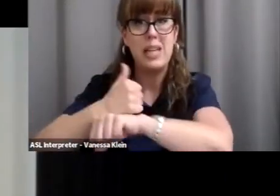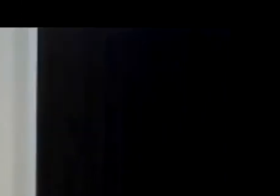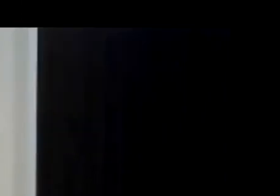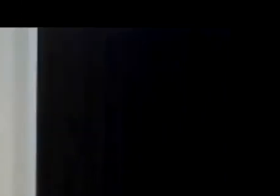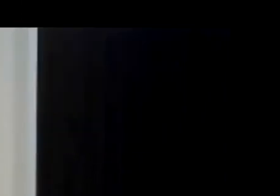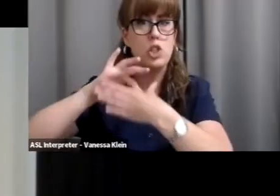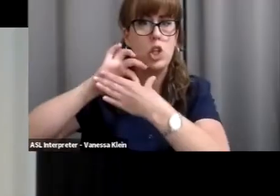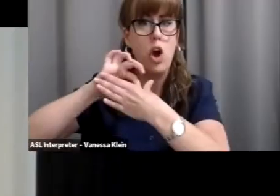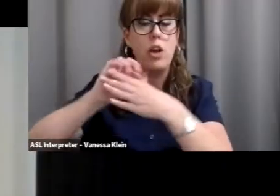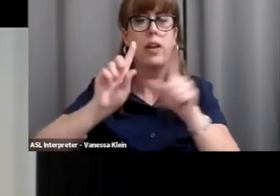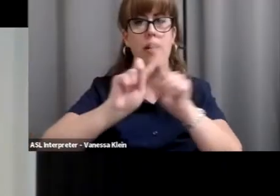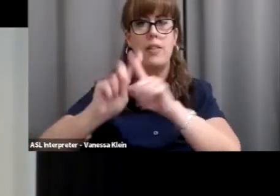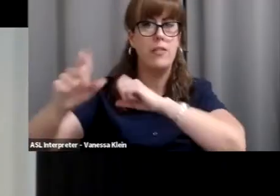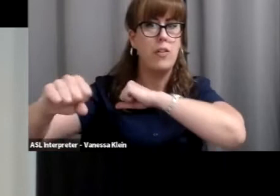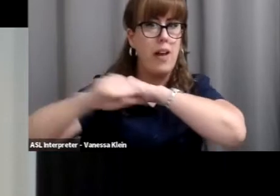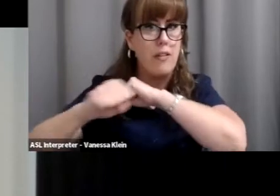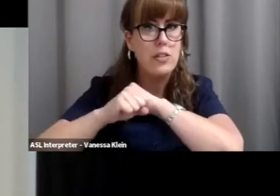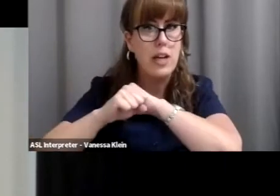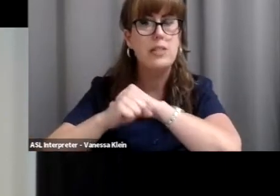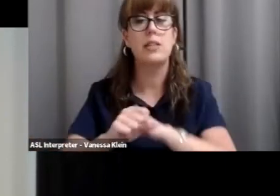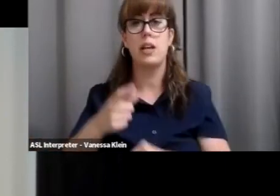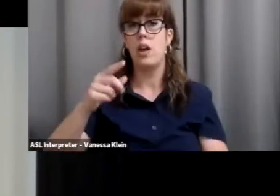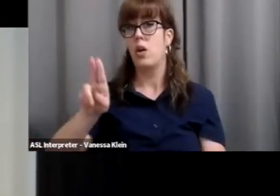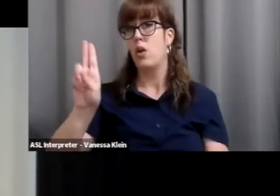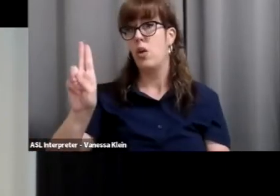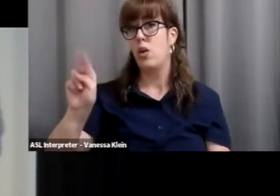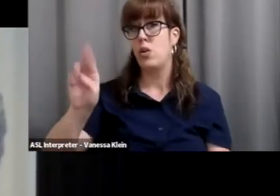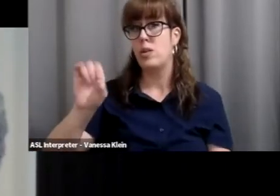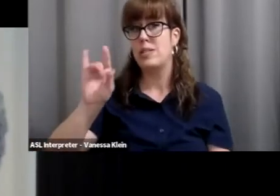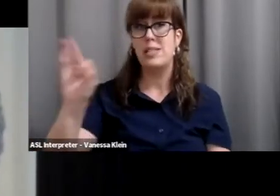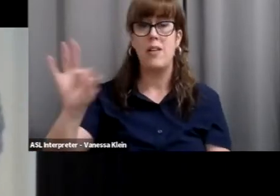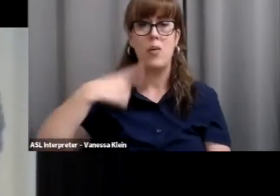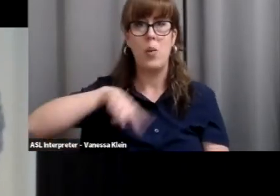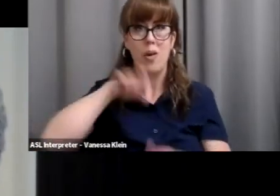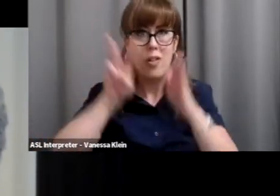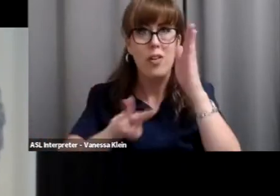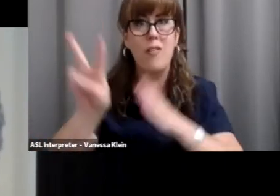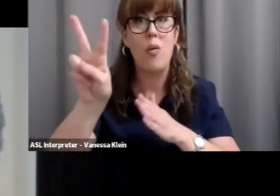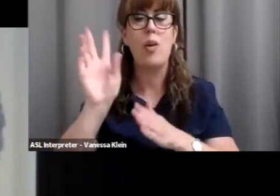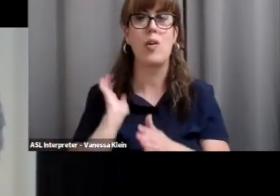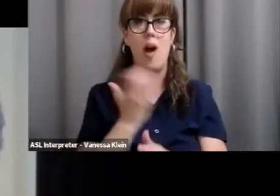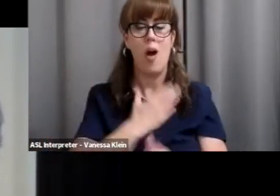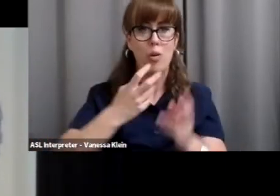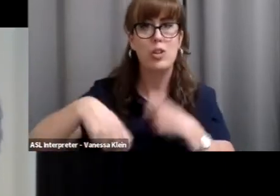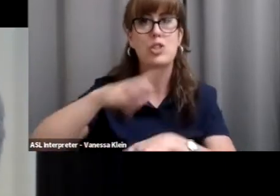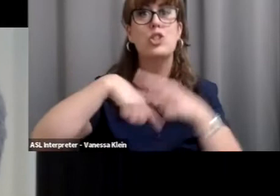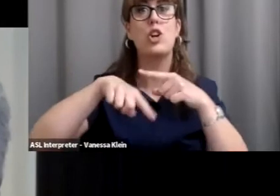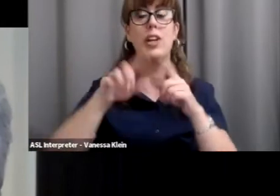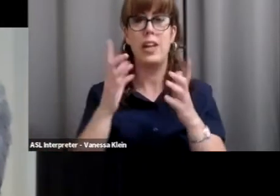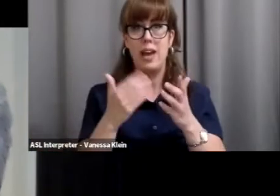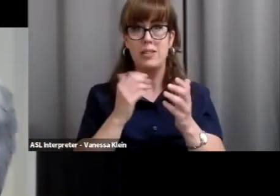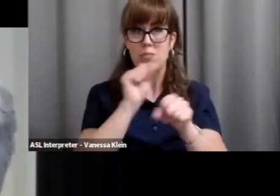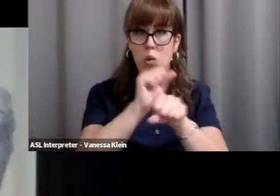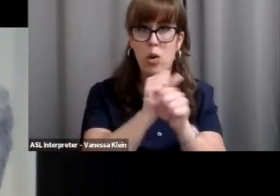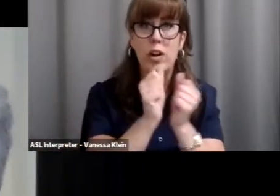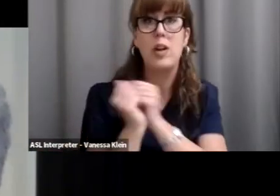forward to our journey with IAA, especially as they remain committed to translating the recommendations